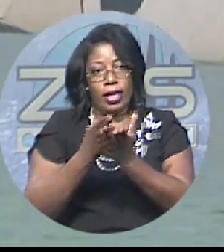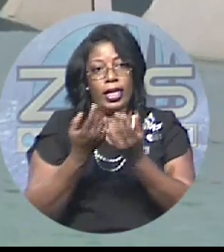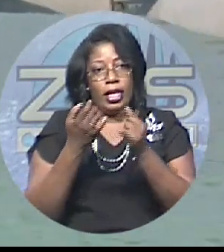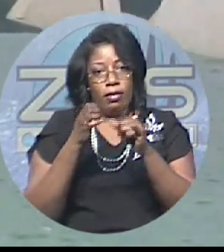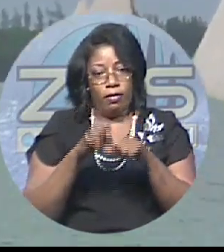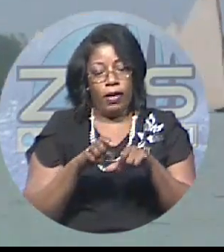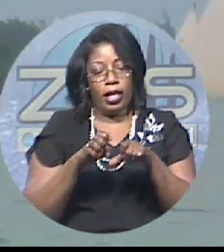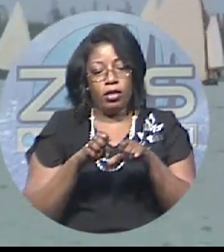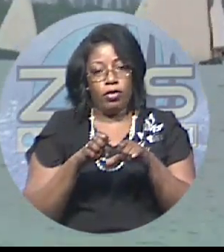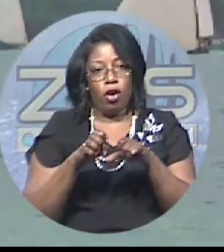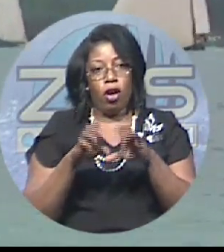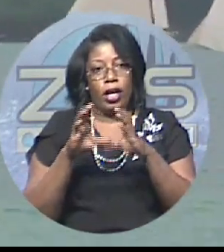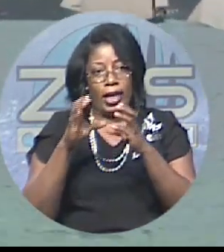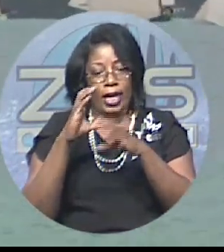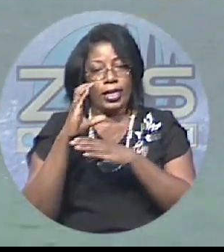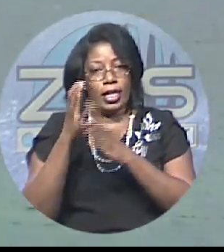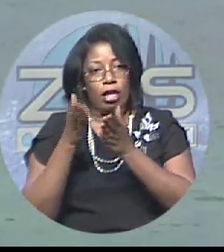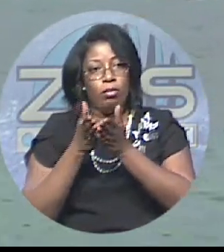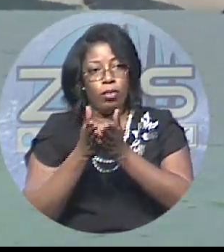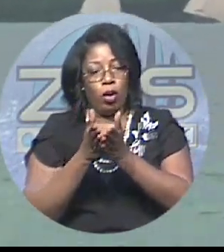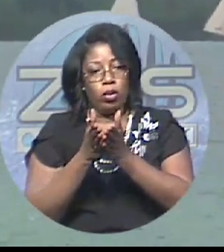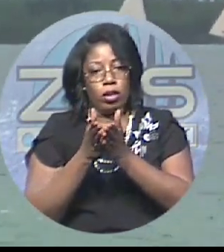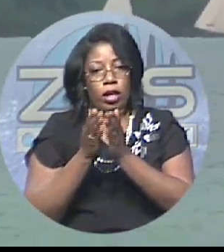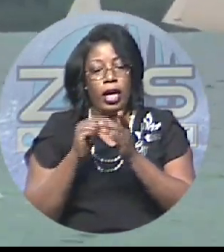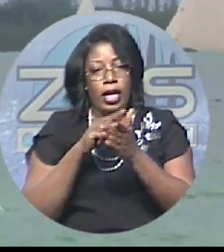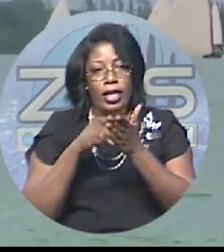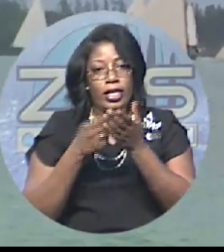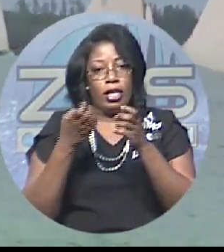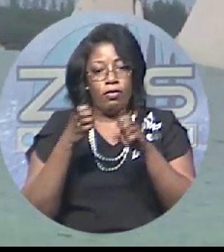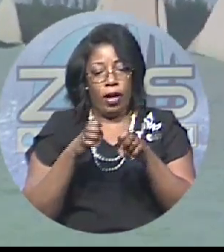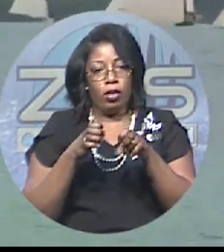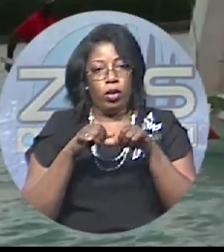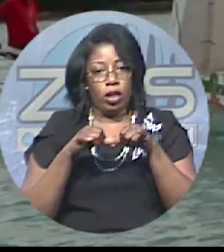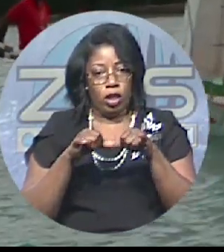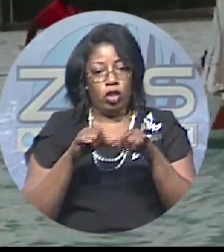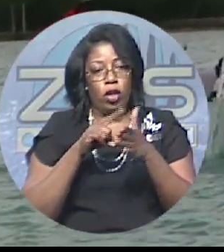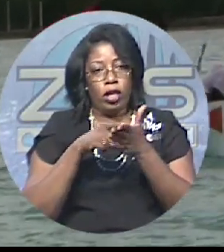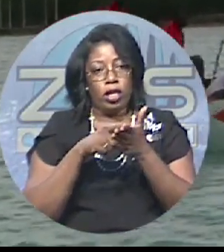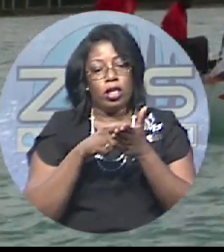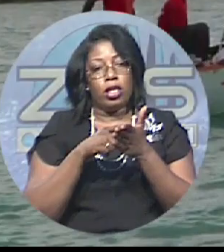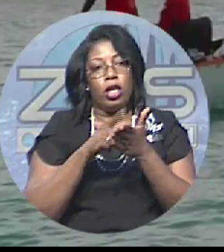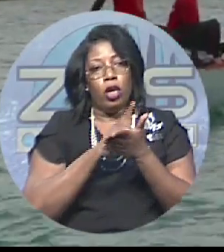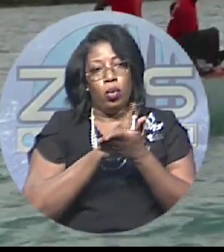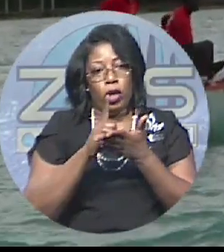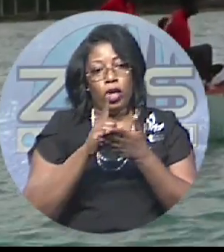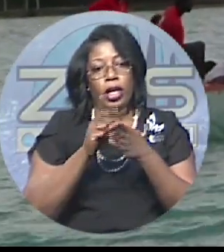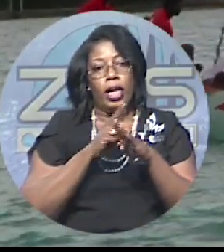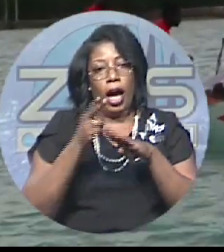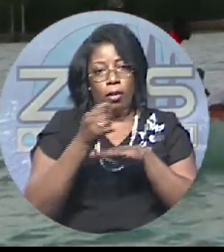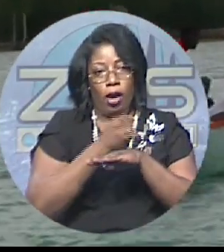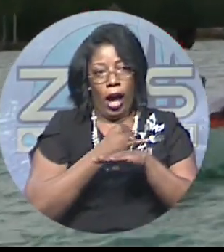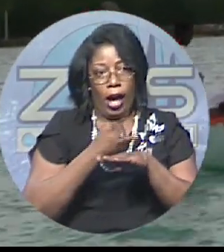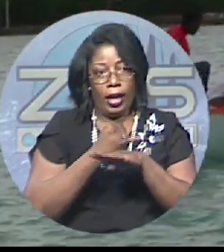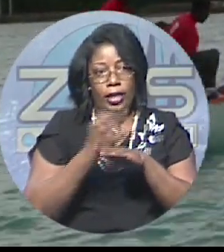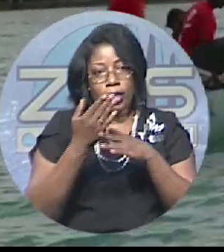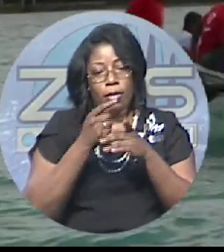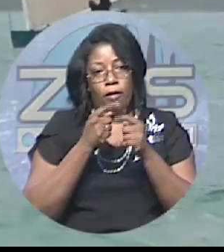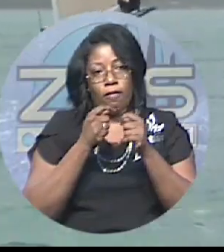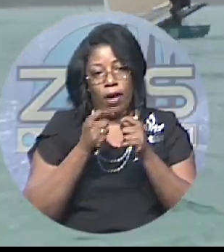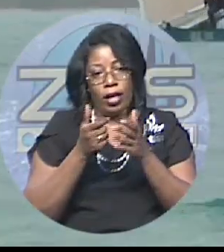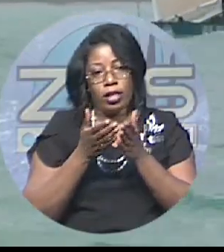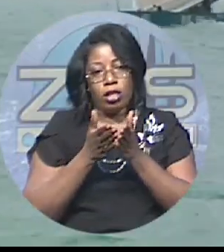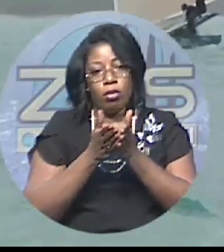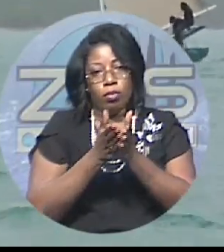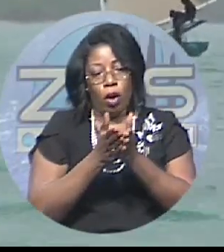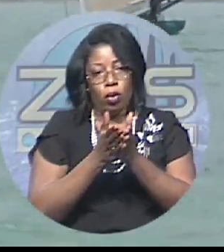boats. Despite the rumors, the three-day sailing event is still on and will take place this weekend in Harbor Island. Some of the fastest sloops in the